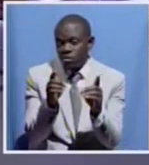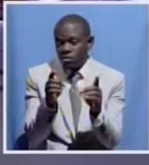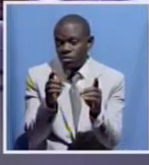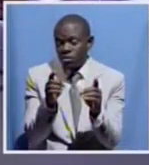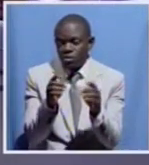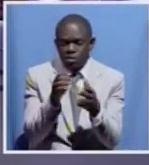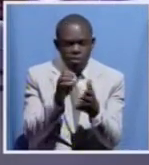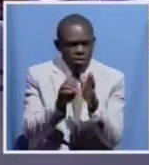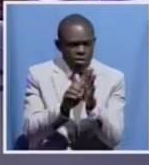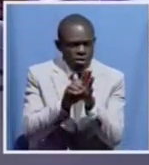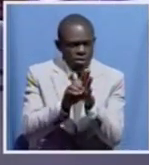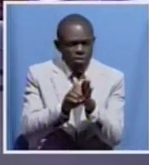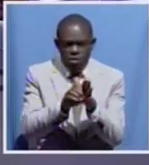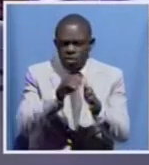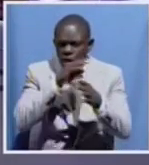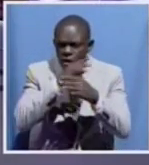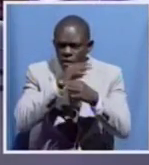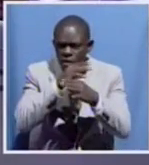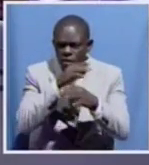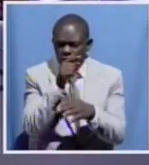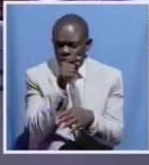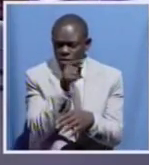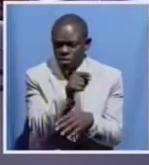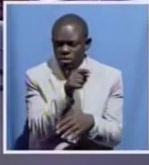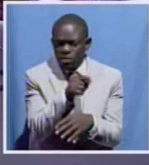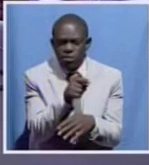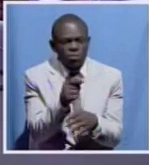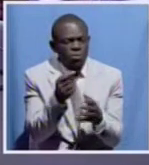of Higher Education can engage them to send